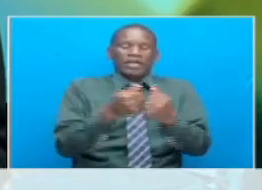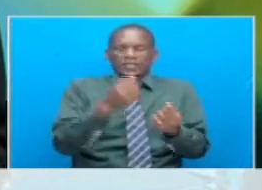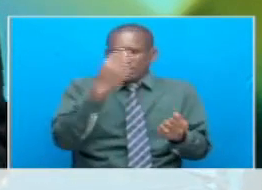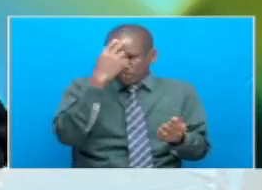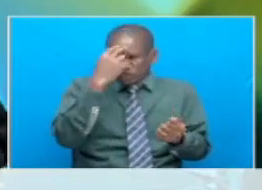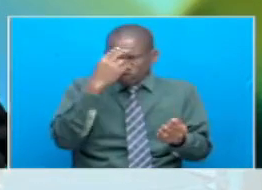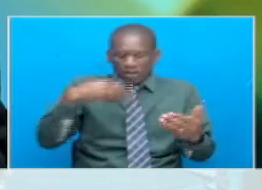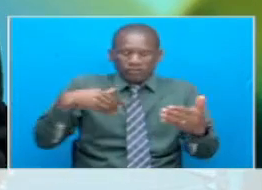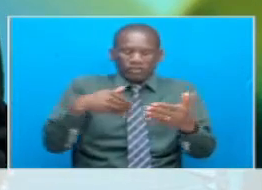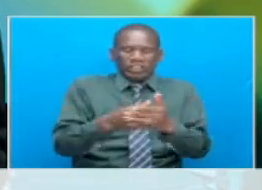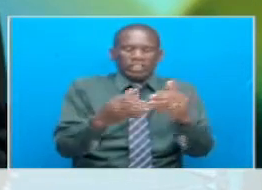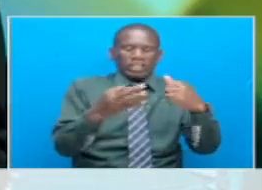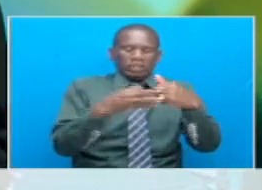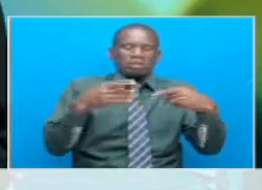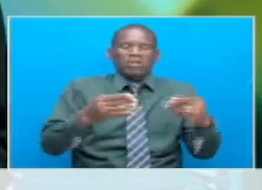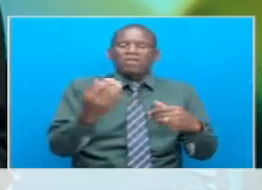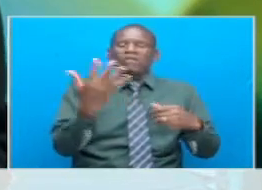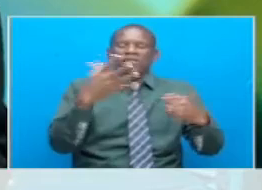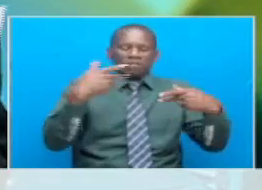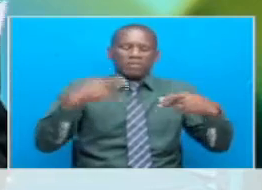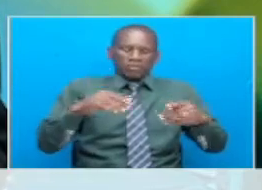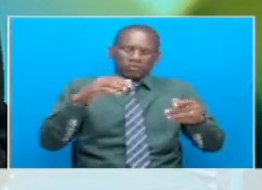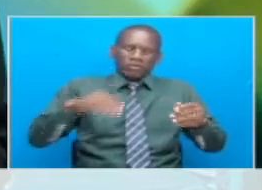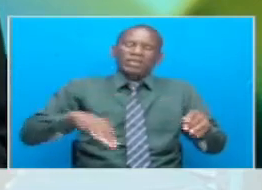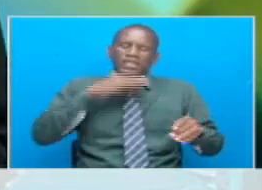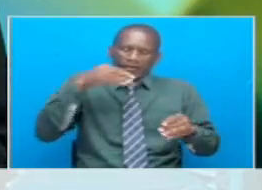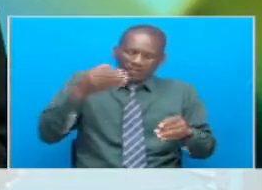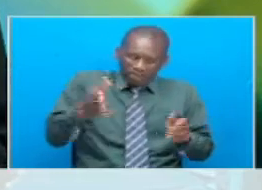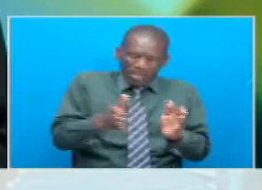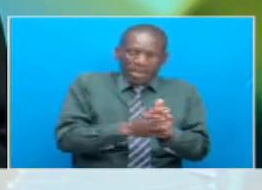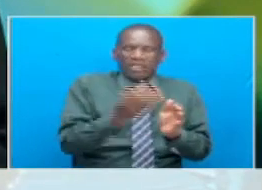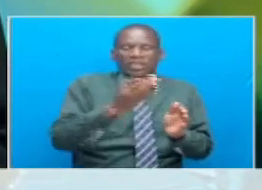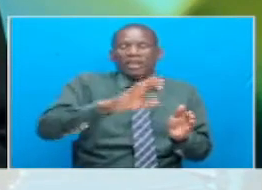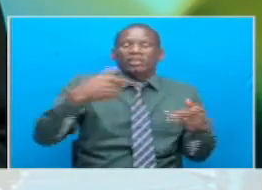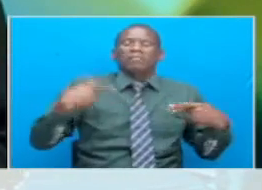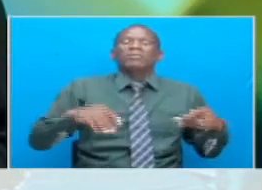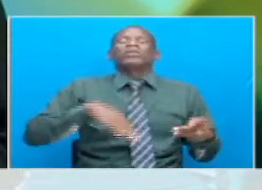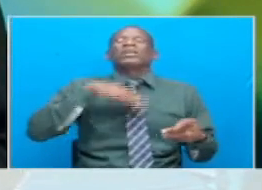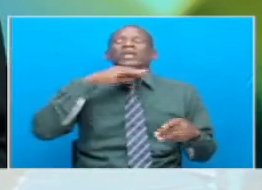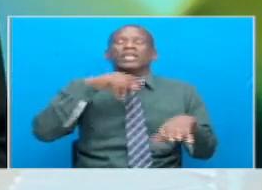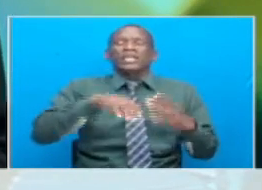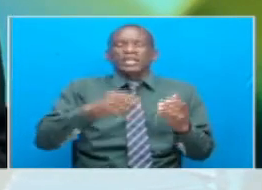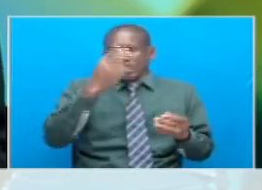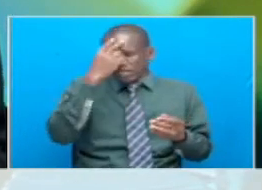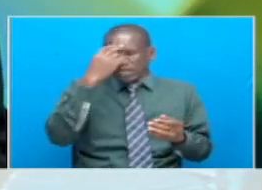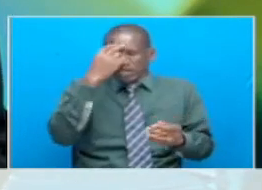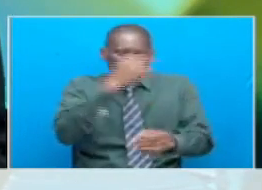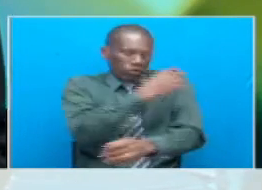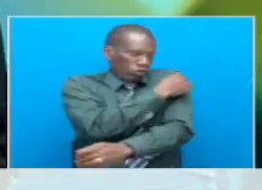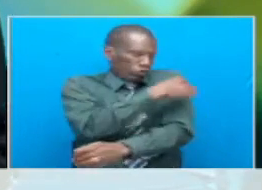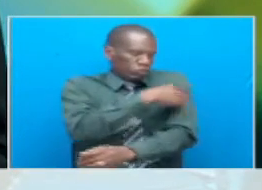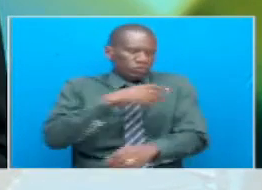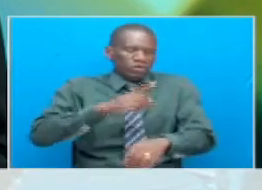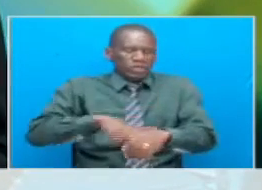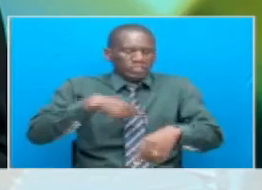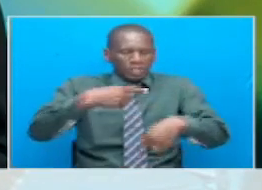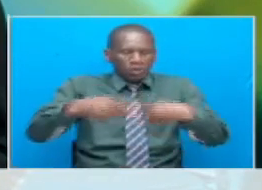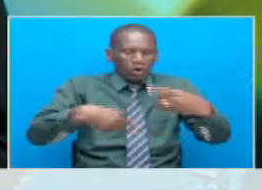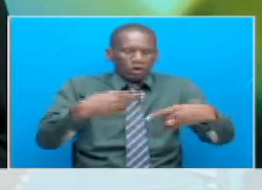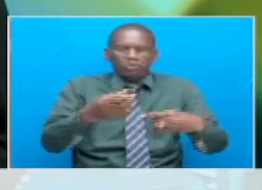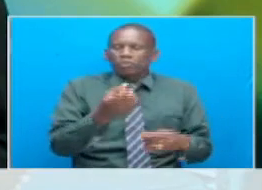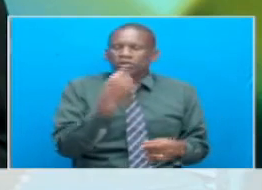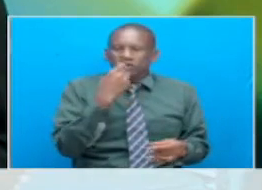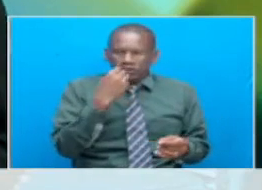8. 5 people died on the spot, while 3 others lost their lives at the Narok Referral Hospital when they were undergoing